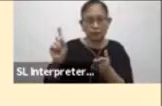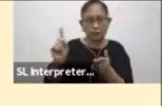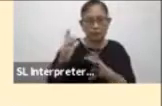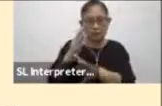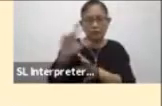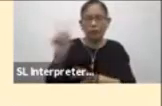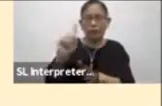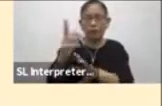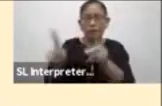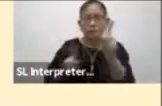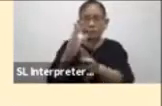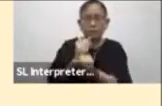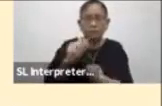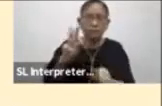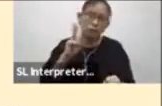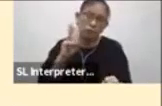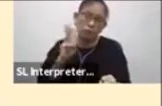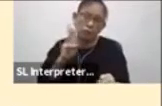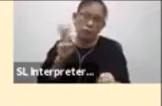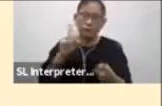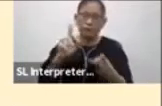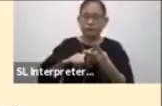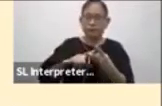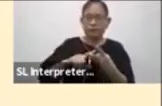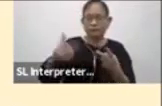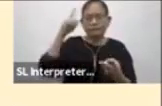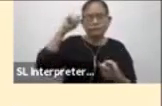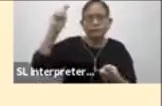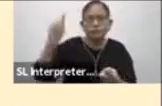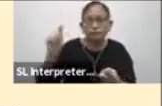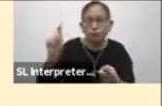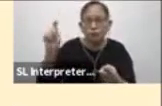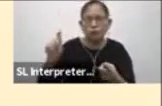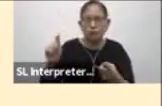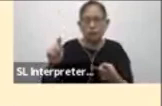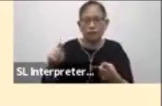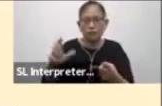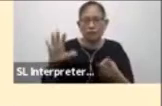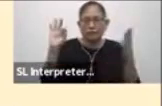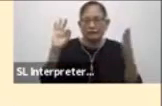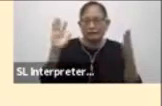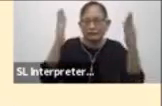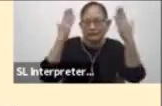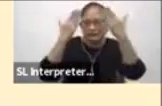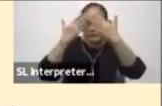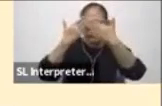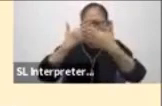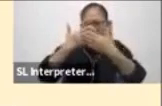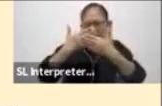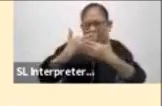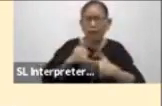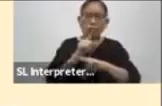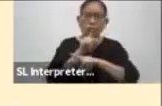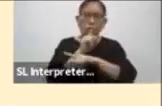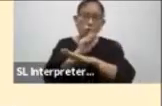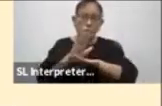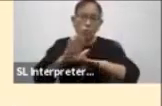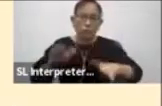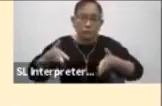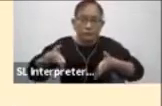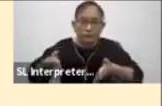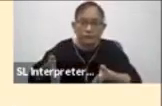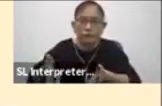the toilet, the latrine facilities, the dark and quiet footpath or road